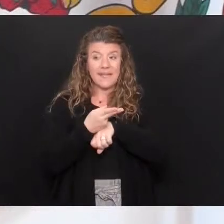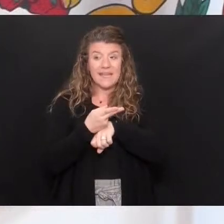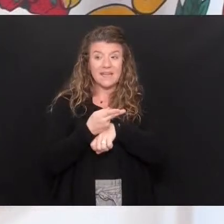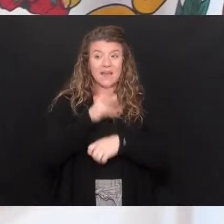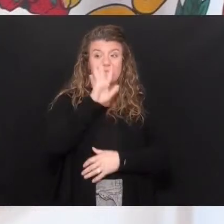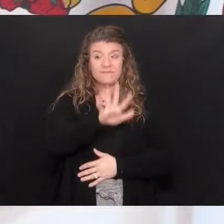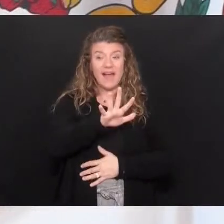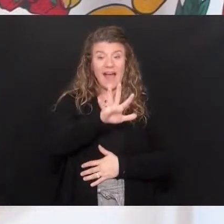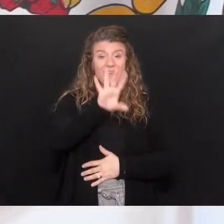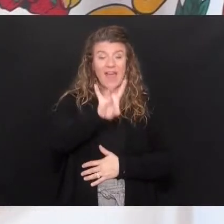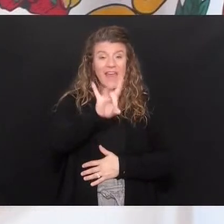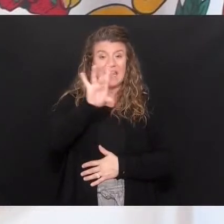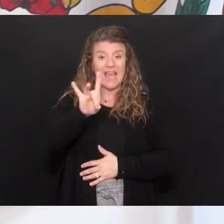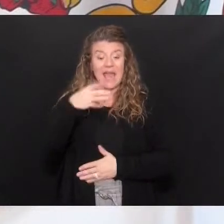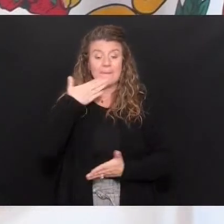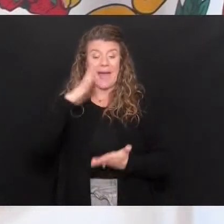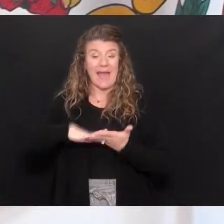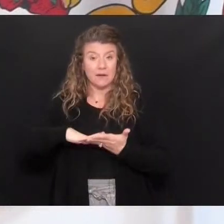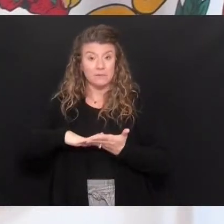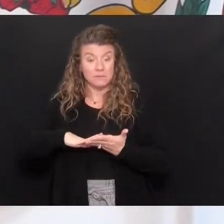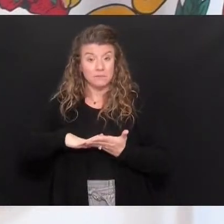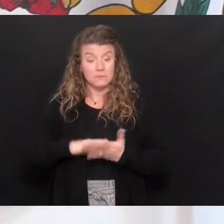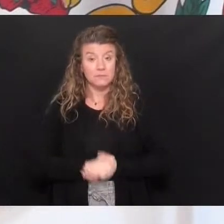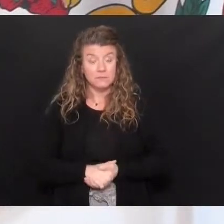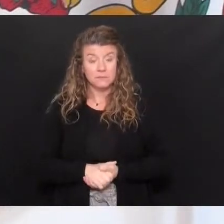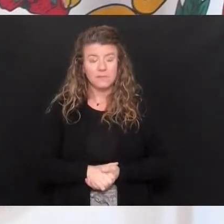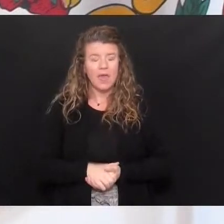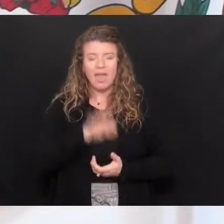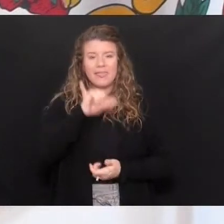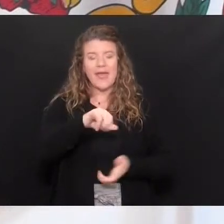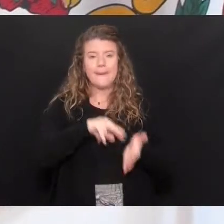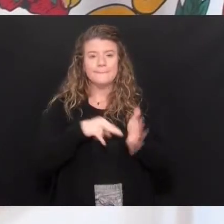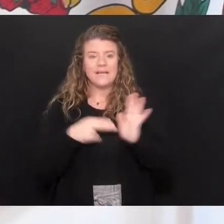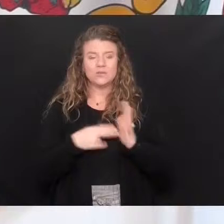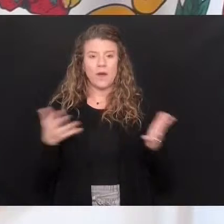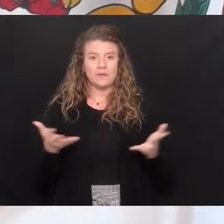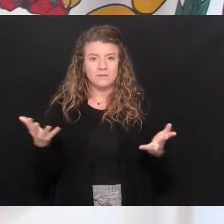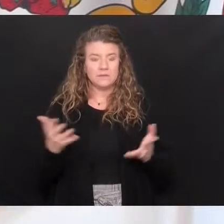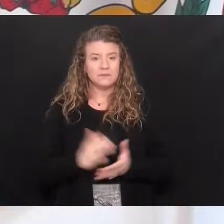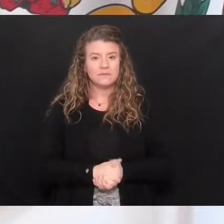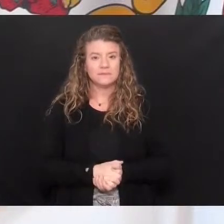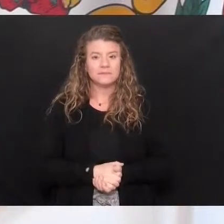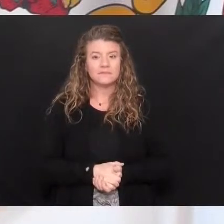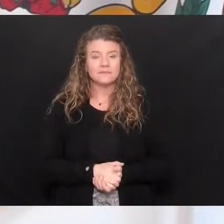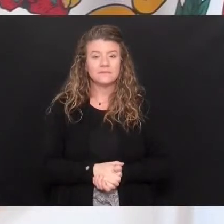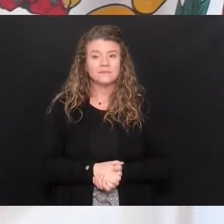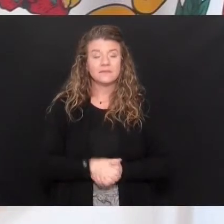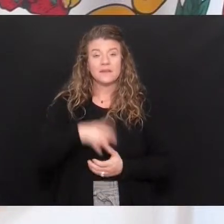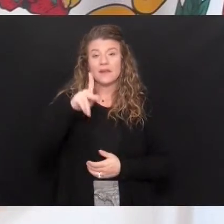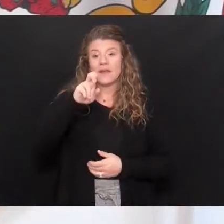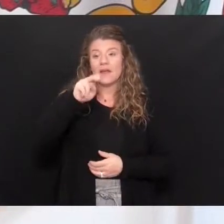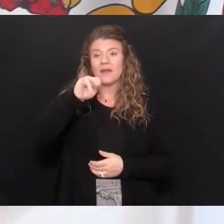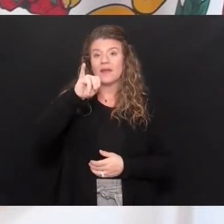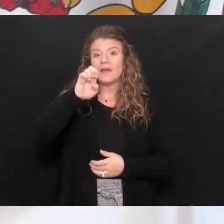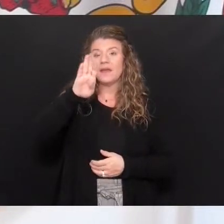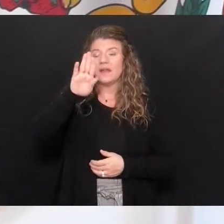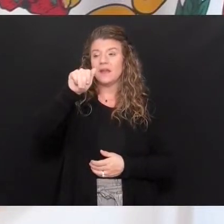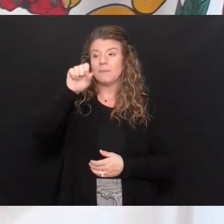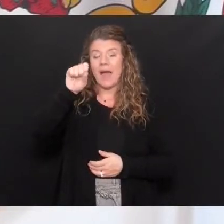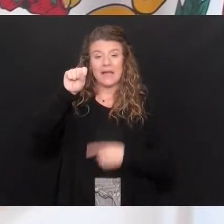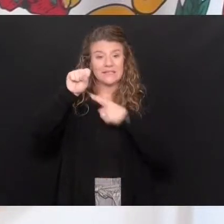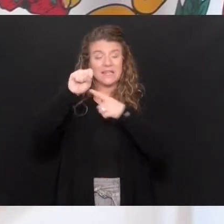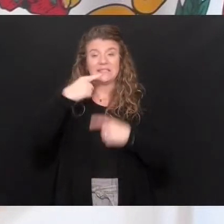588 bad. And what it means is just this. Kenny Bass came up with, said